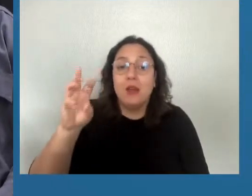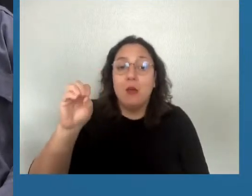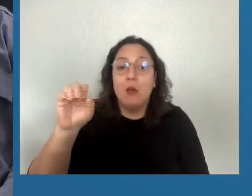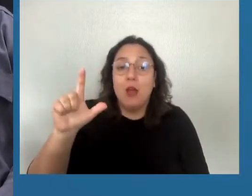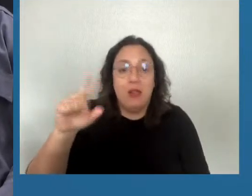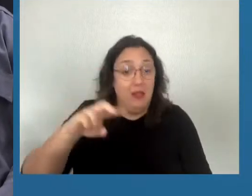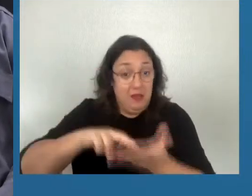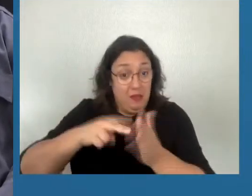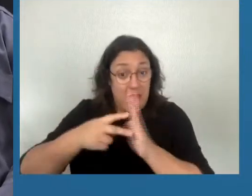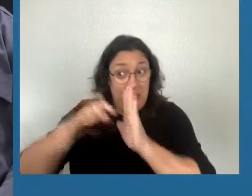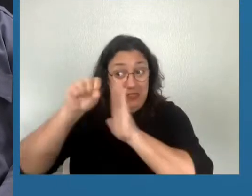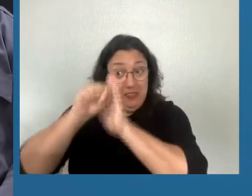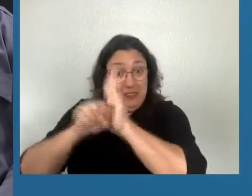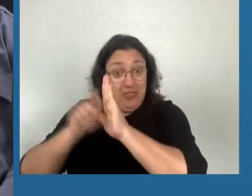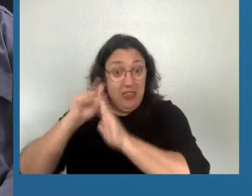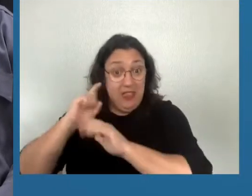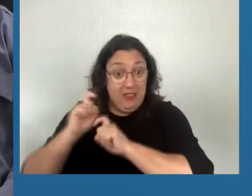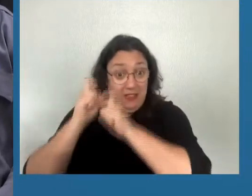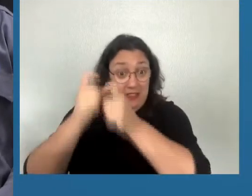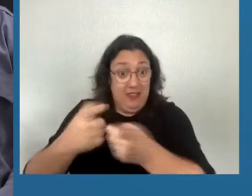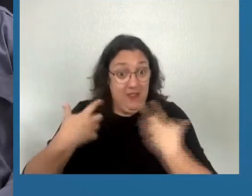goes away. Your legal